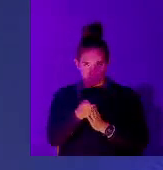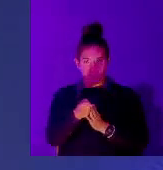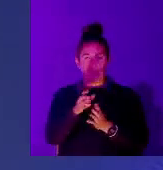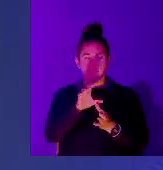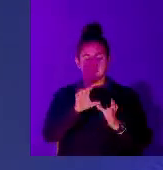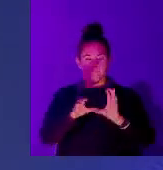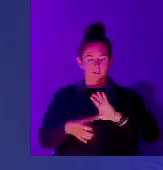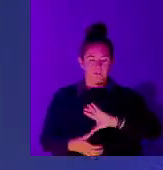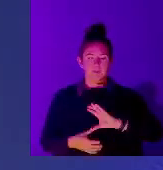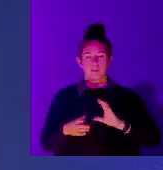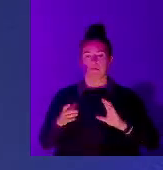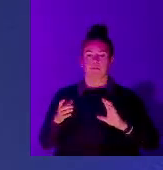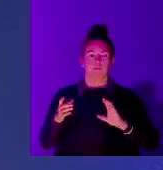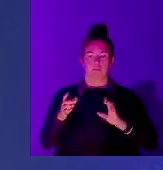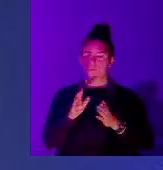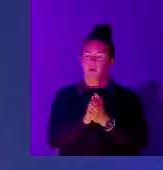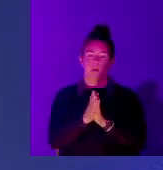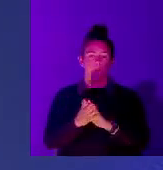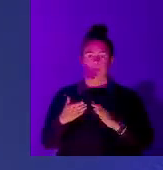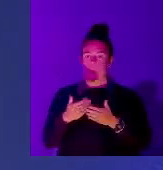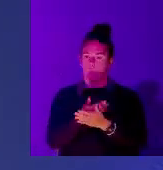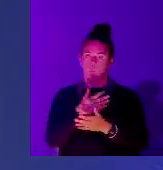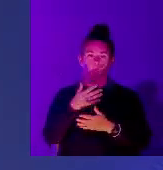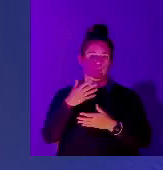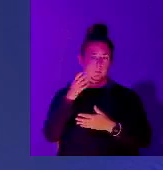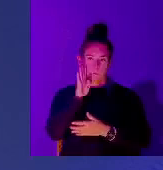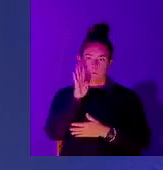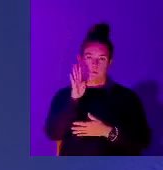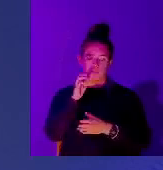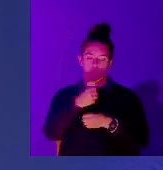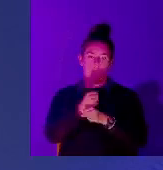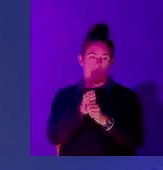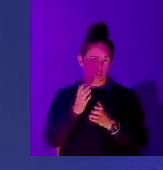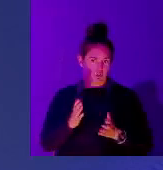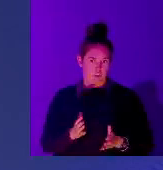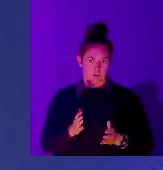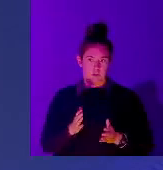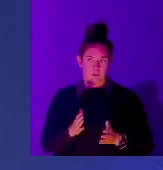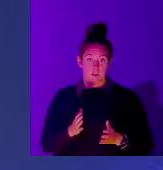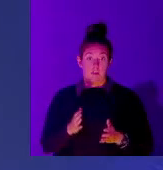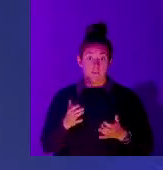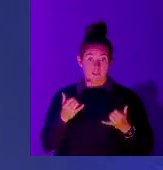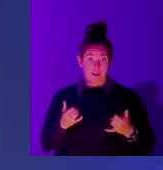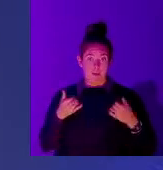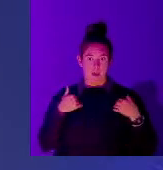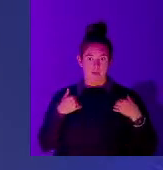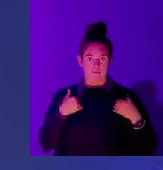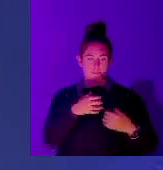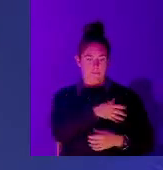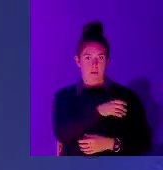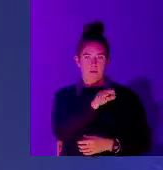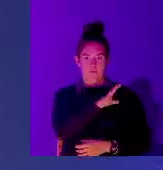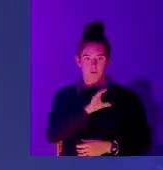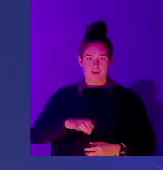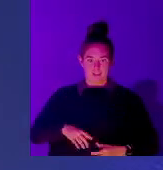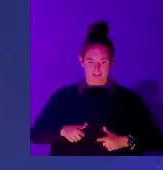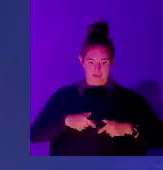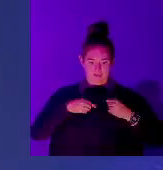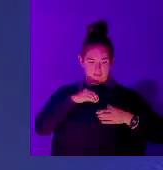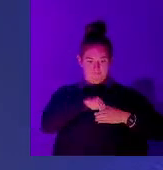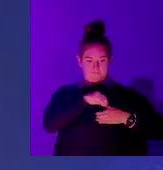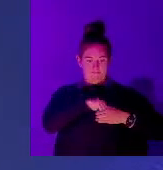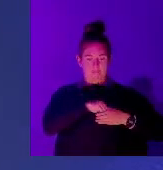creatures who then have the power of Christ living in them to do His good works.